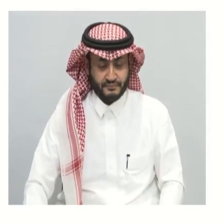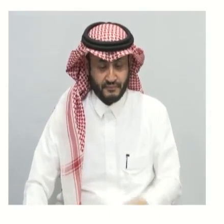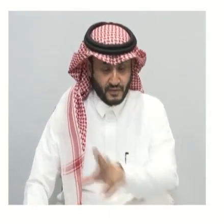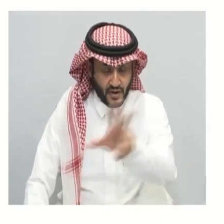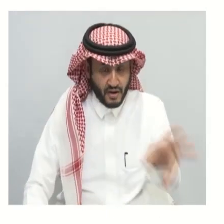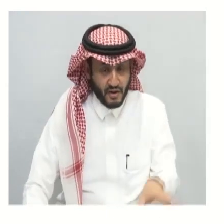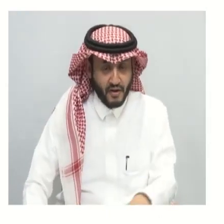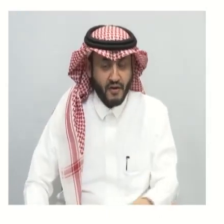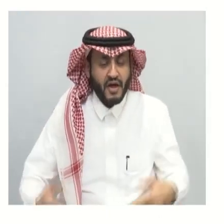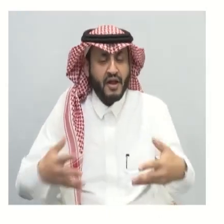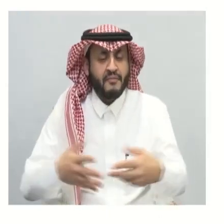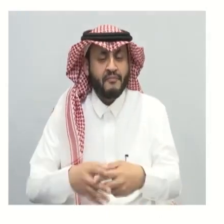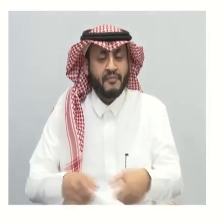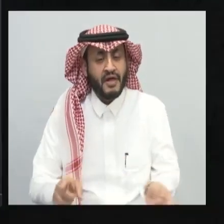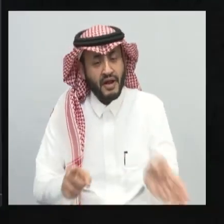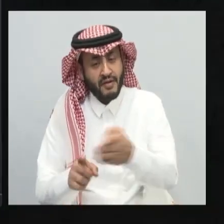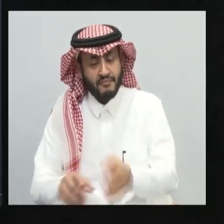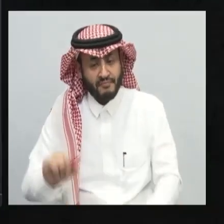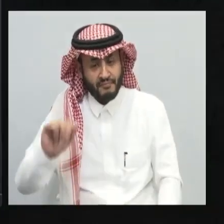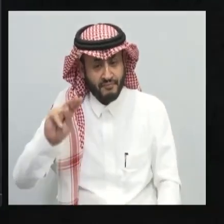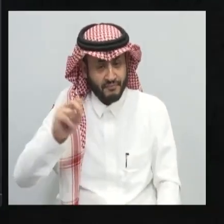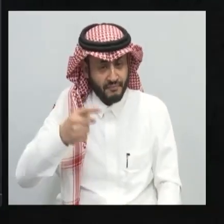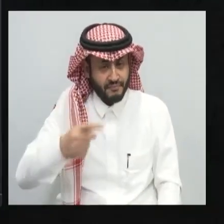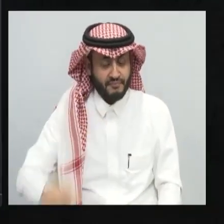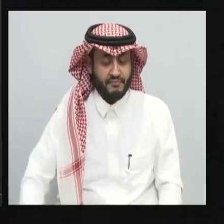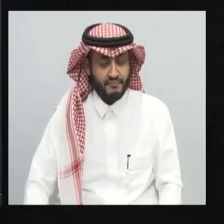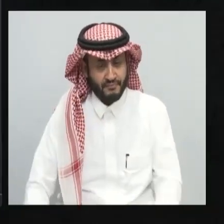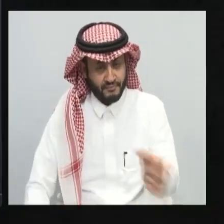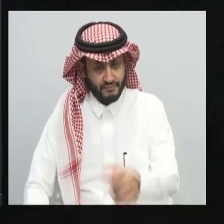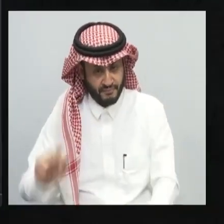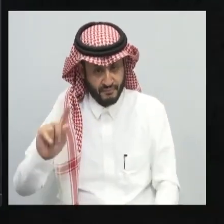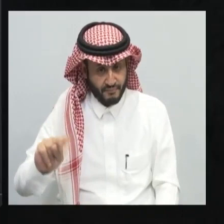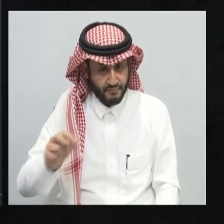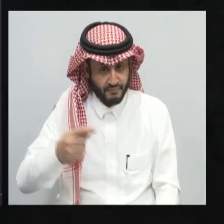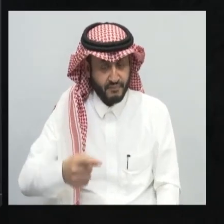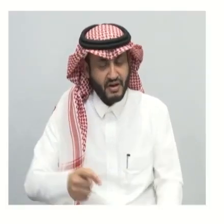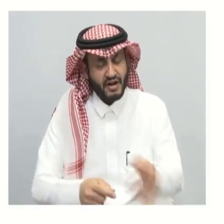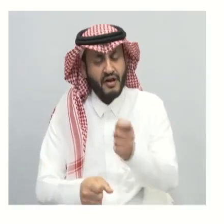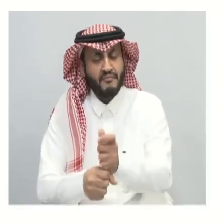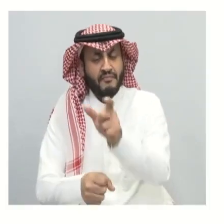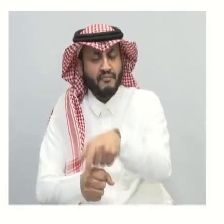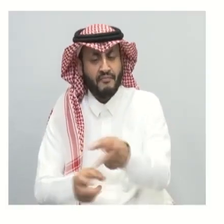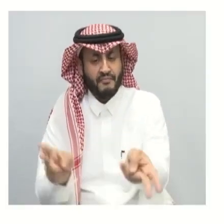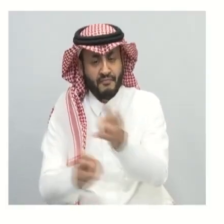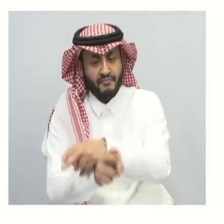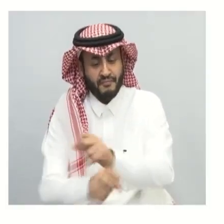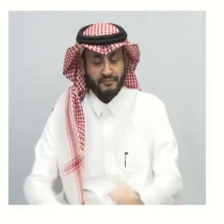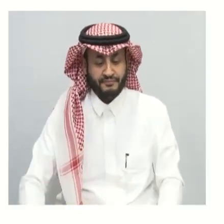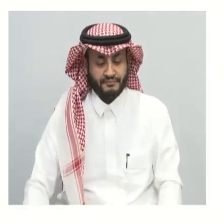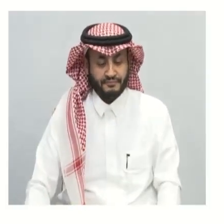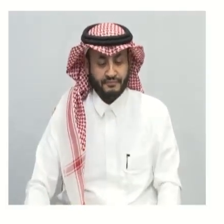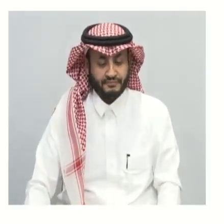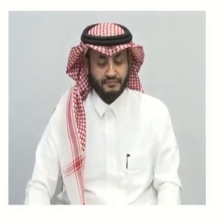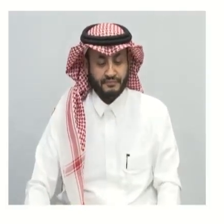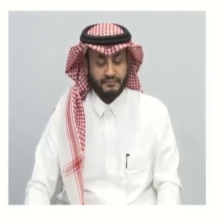a gerund. They will function as a verb, and what comes after will be a gerund, so it will be a noun. We can say,